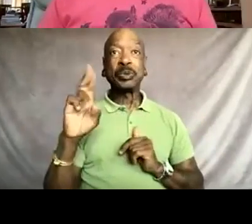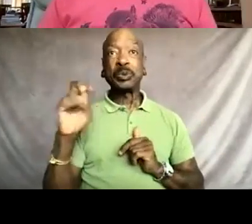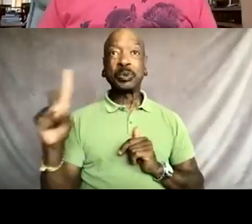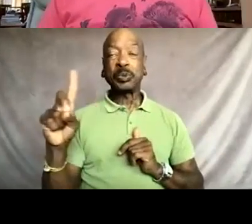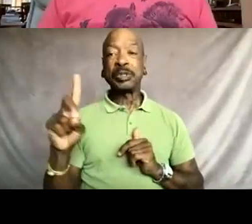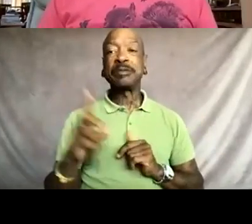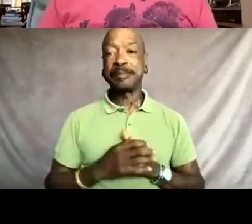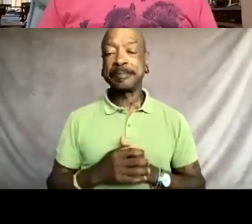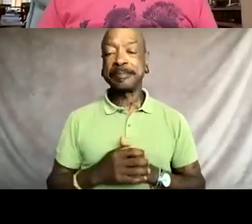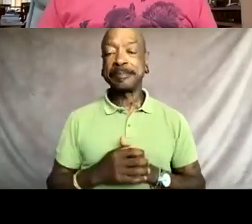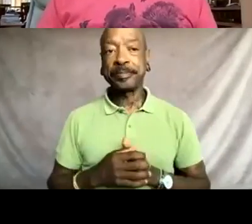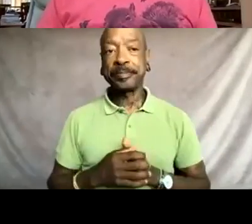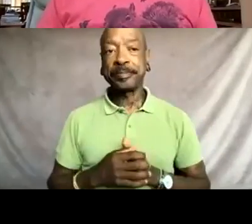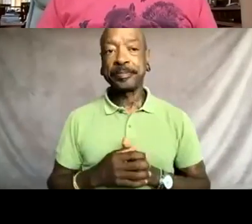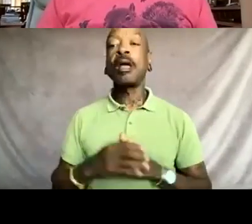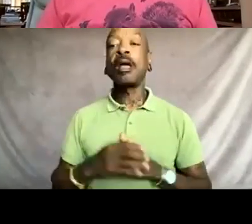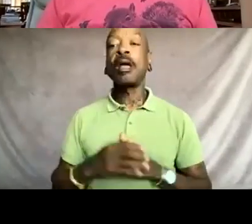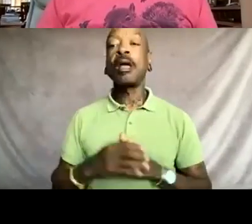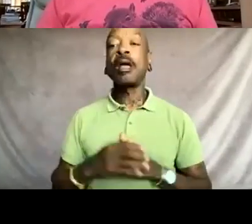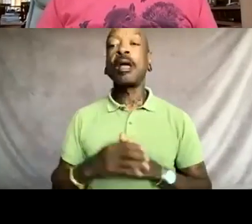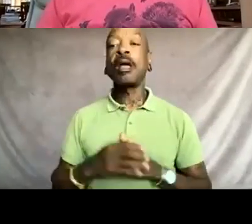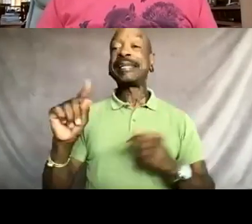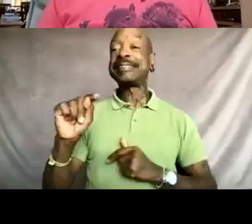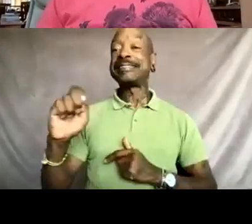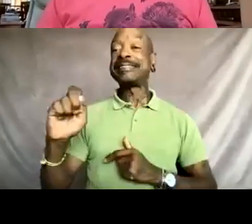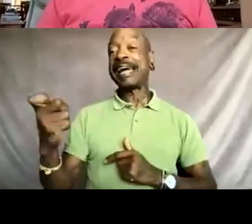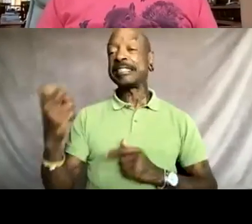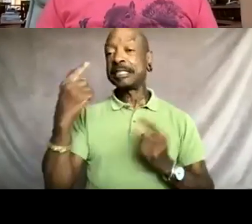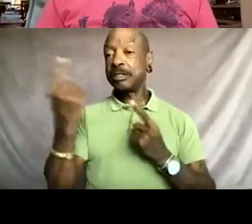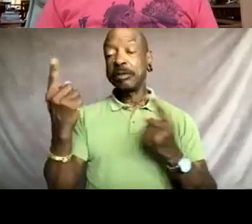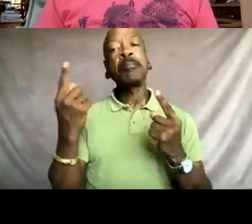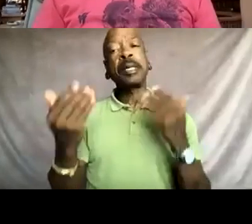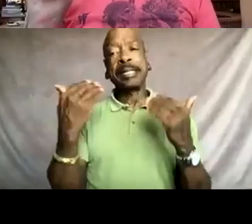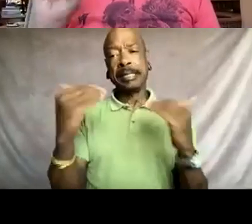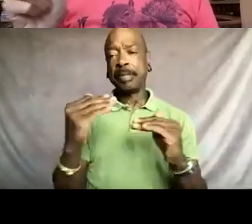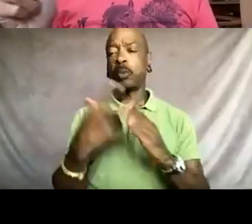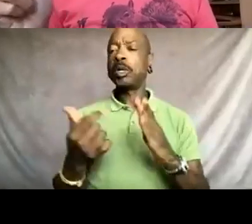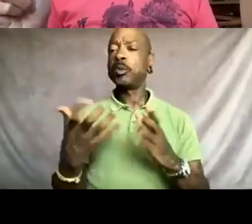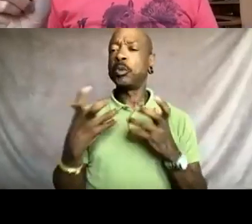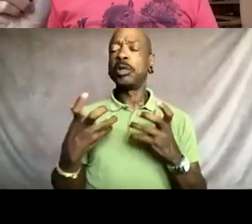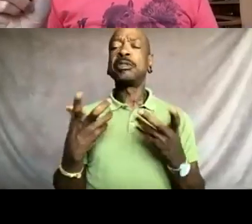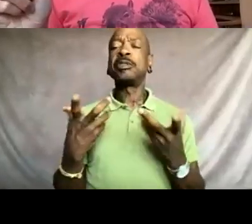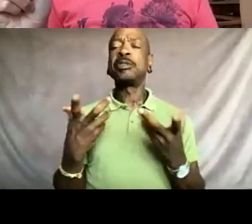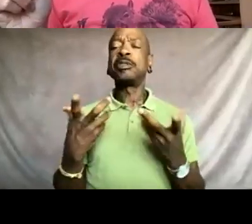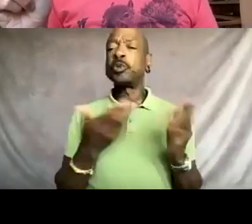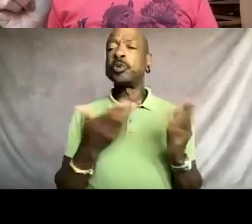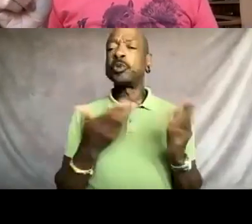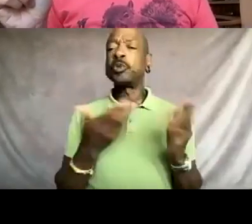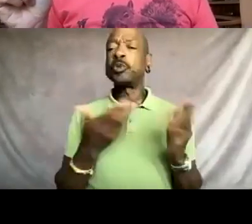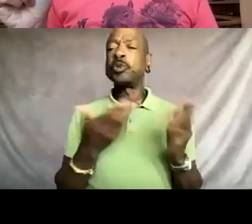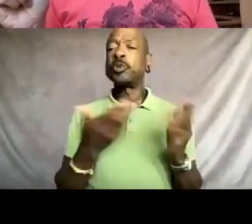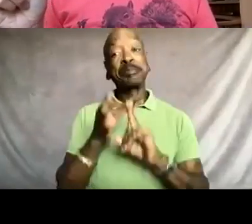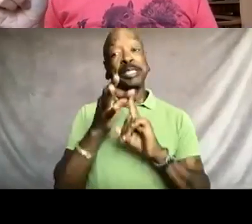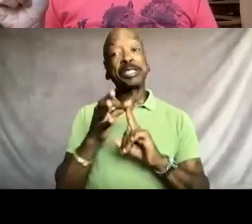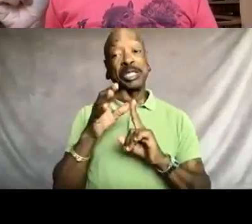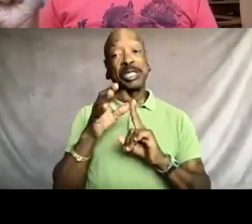Skip that. Property tax considerations can sometimes limit what we want to do. This is especially true in California. It's not